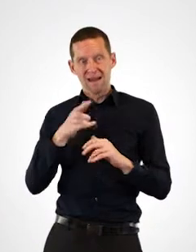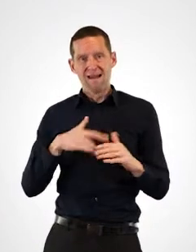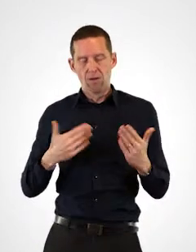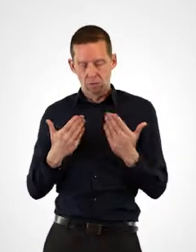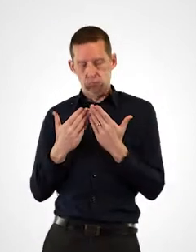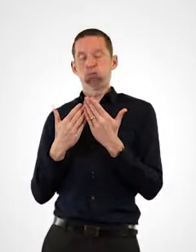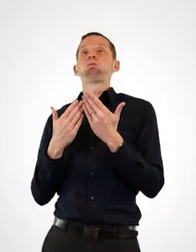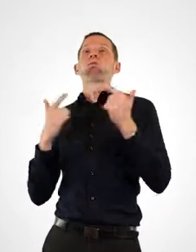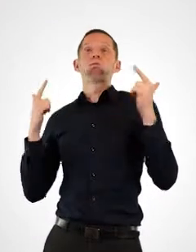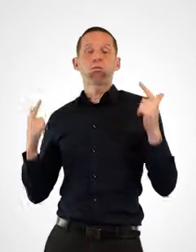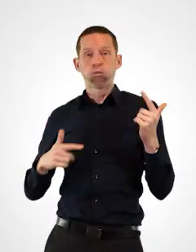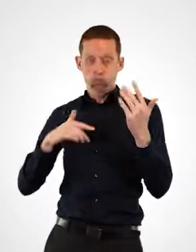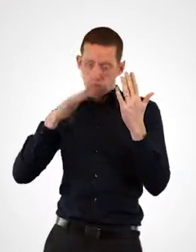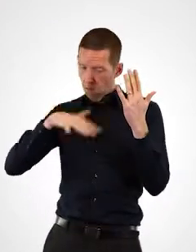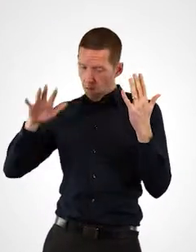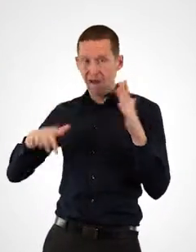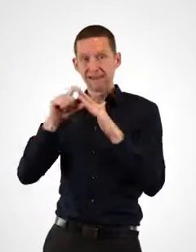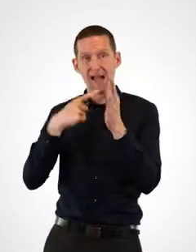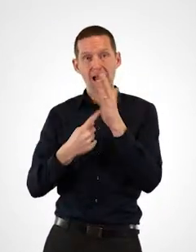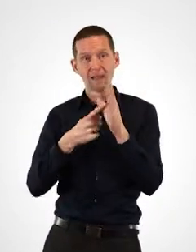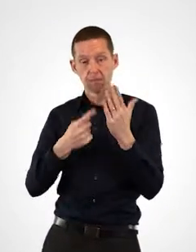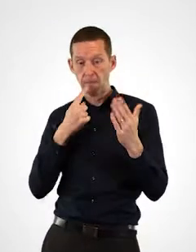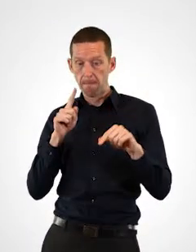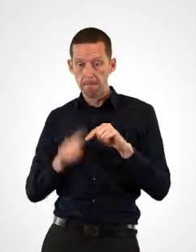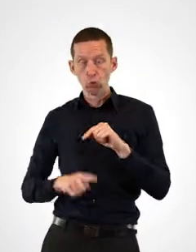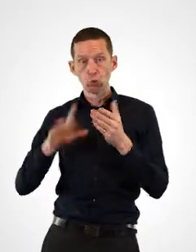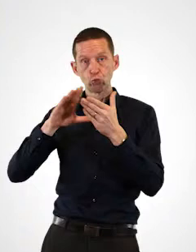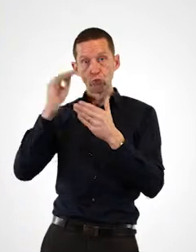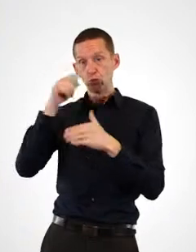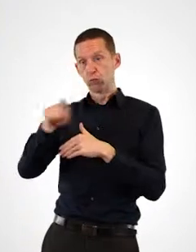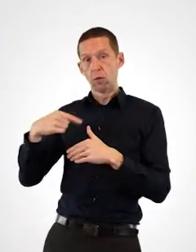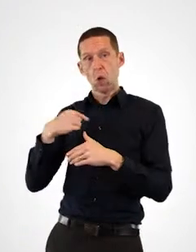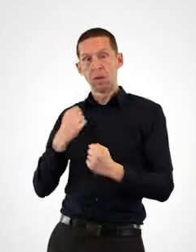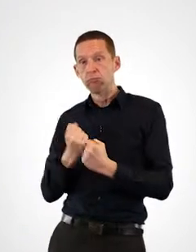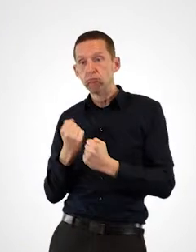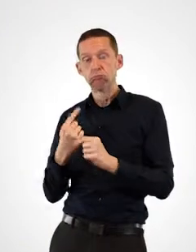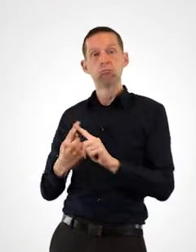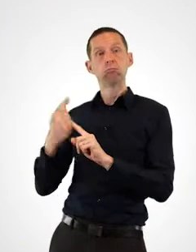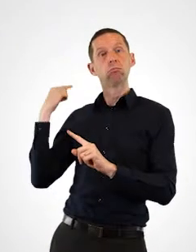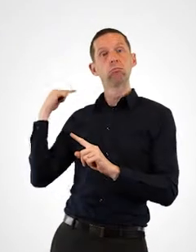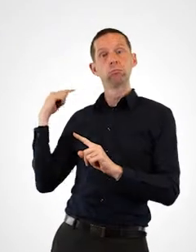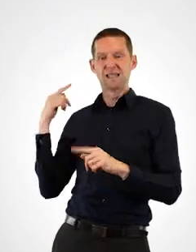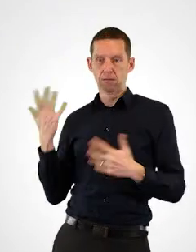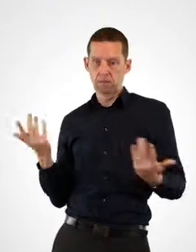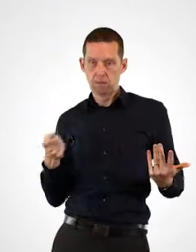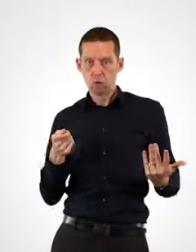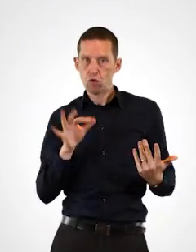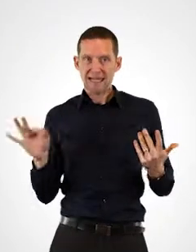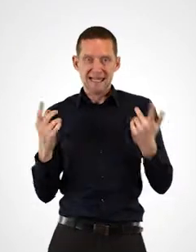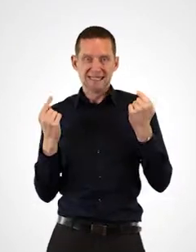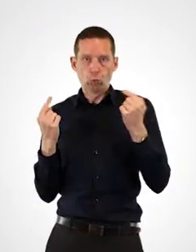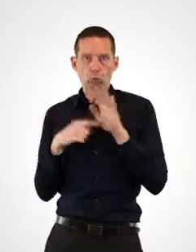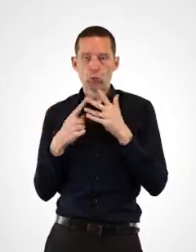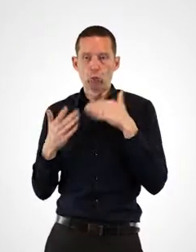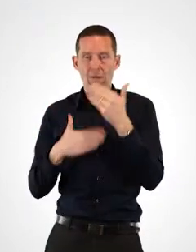overwhelmed by the data that says most of the students that we have worked with in the past did not find it an easy go to get